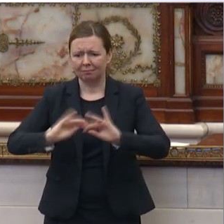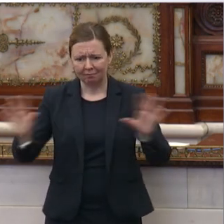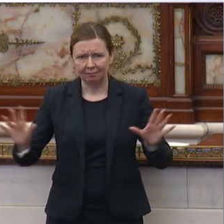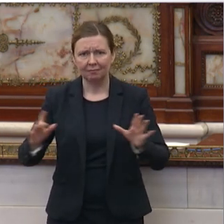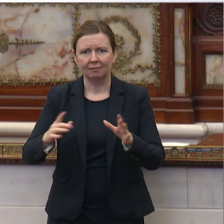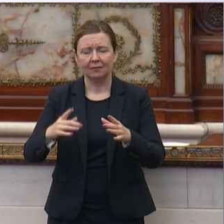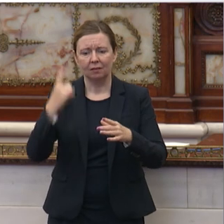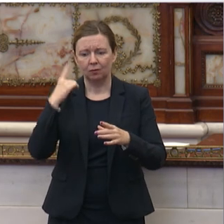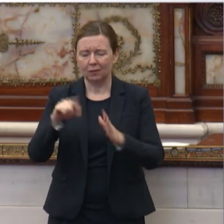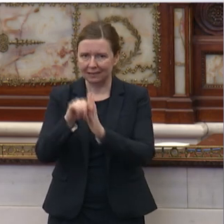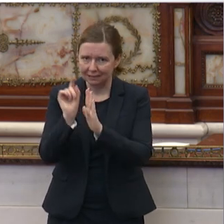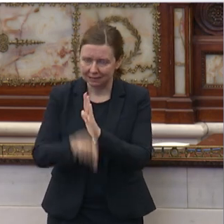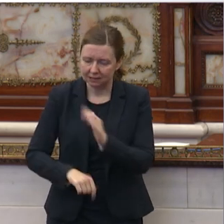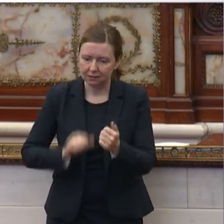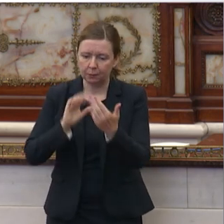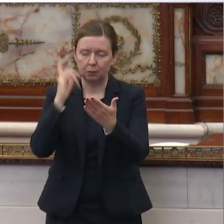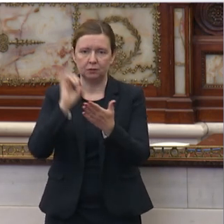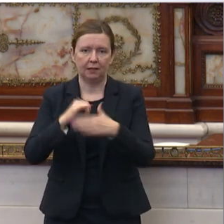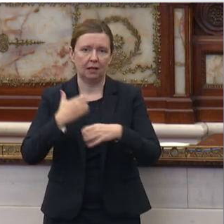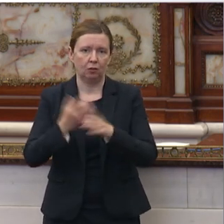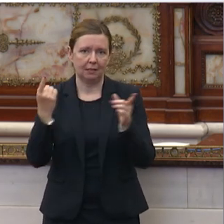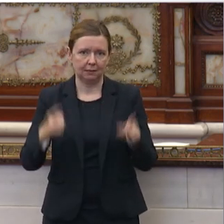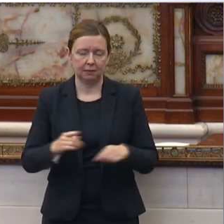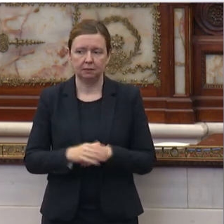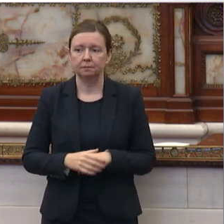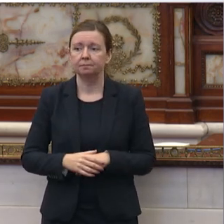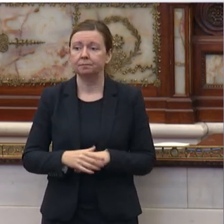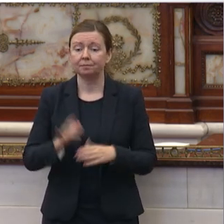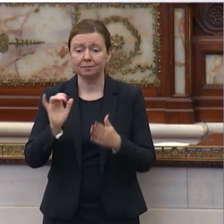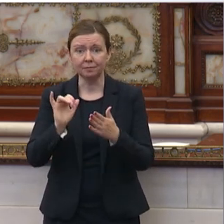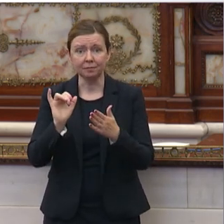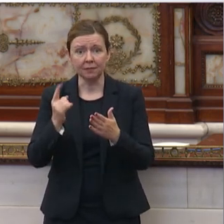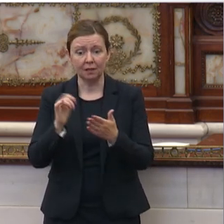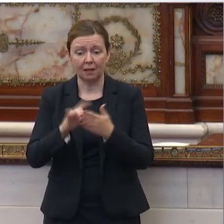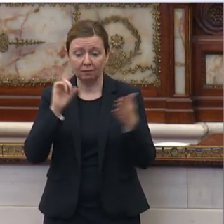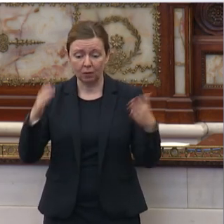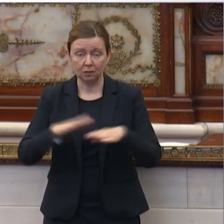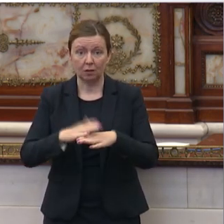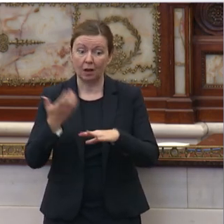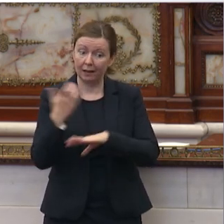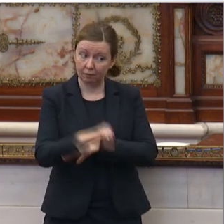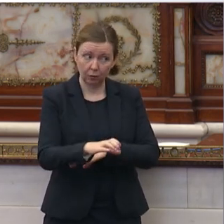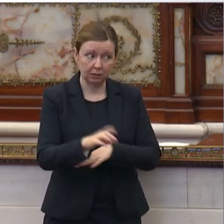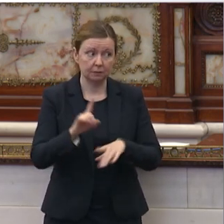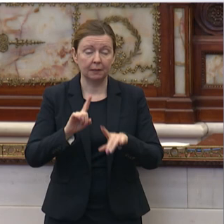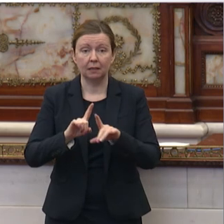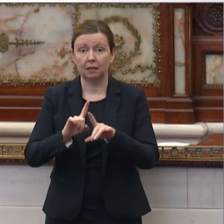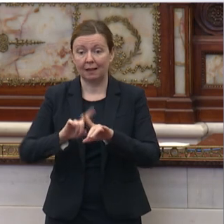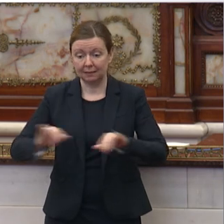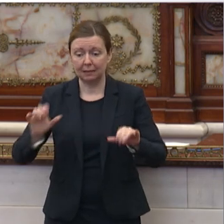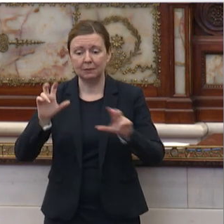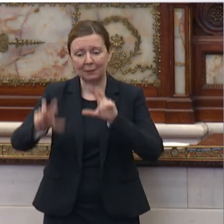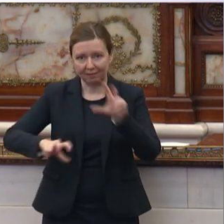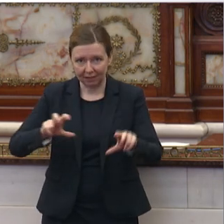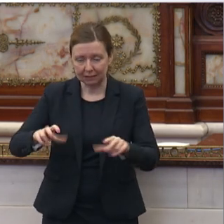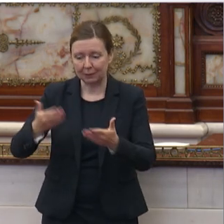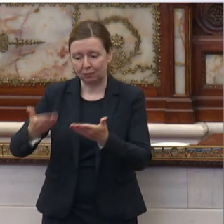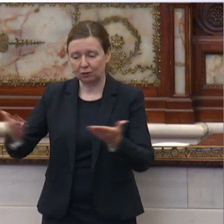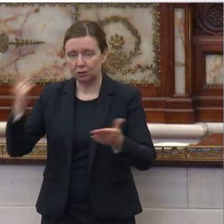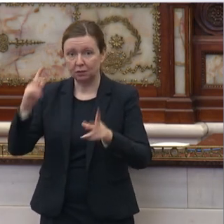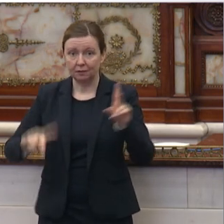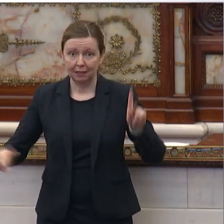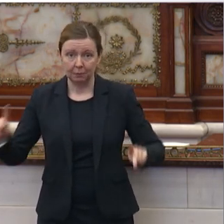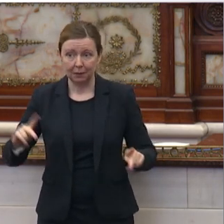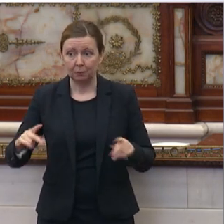and targeted approach to this crisis, one that focuses not just on enforcement, but on investment and resources for the people